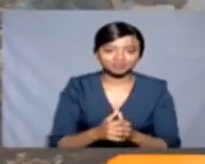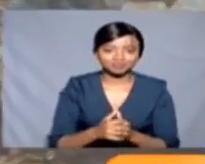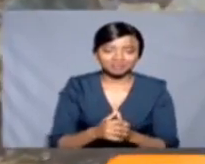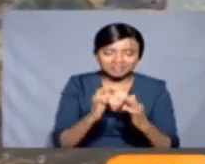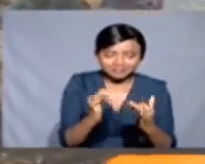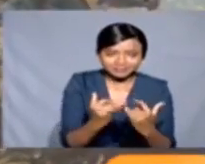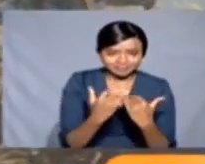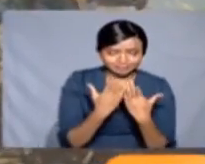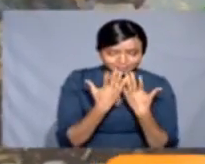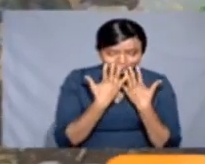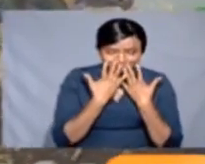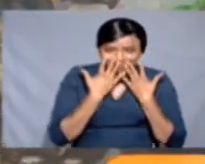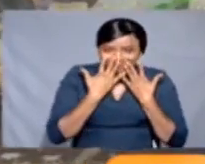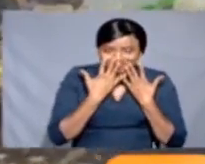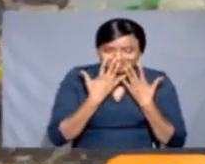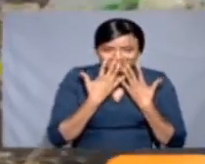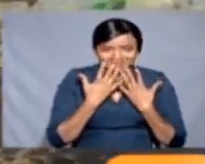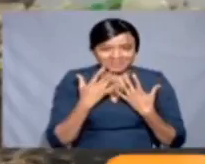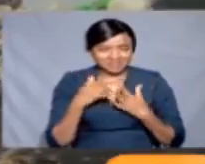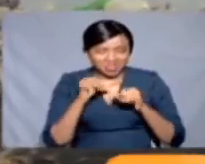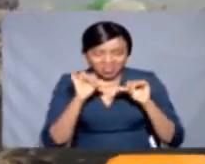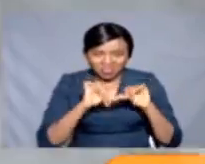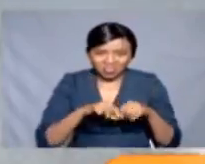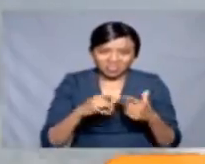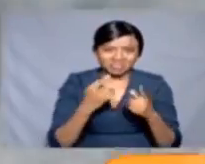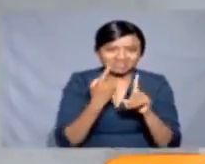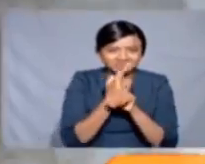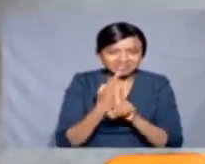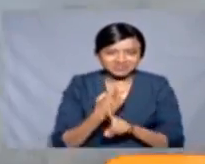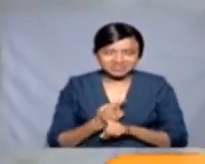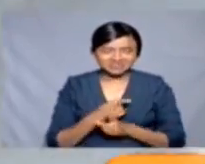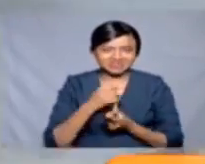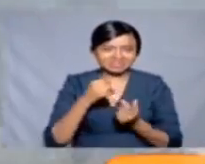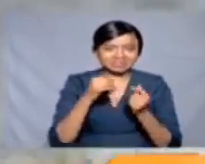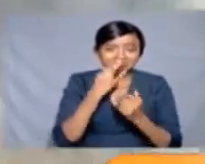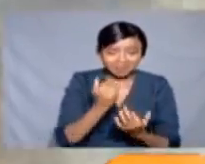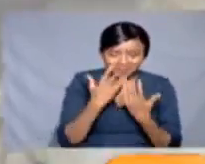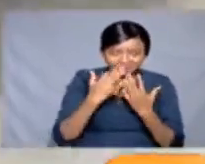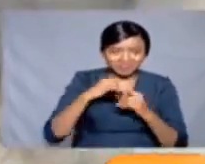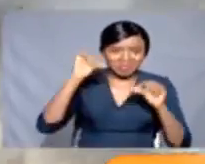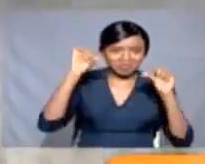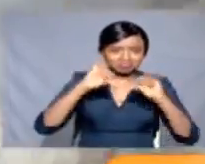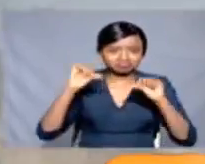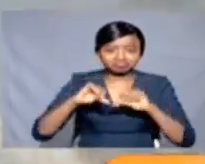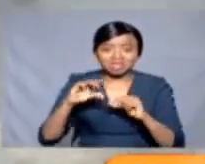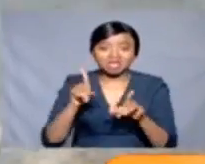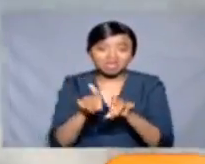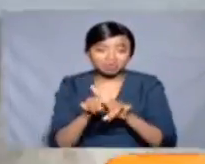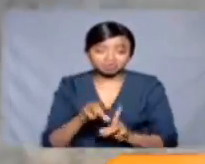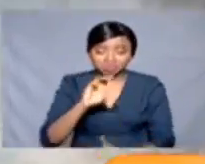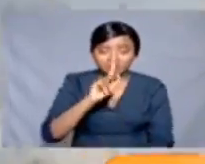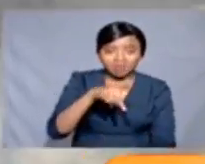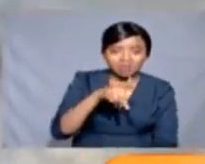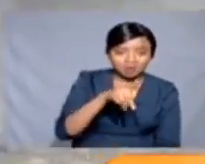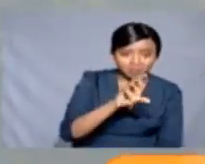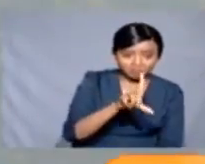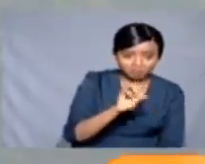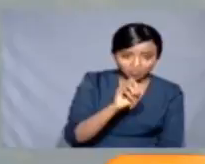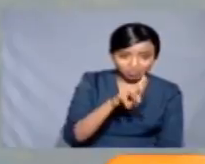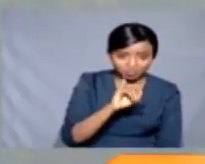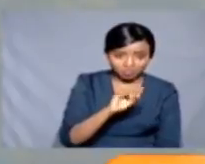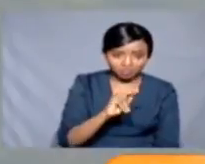releasing toxic gases like dioxins, furans, mercury, and polychlorinated biphenyls into the